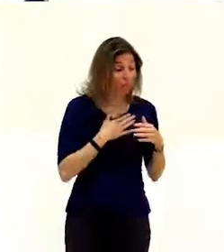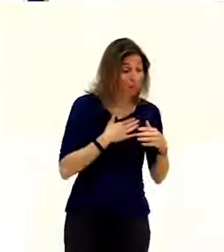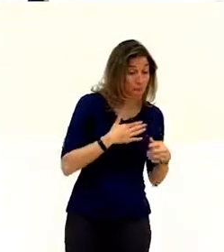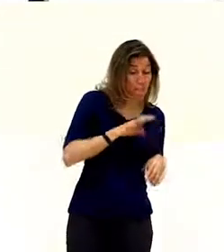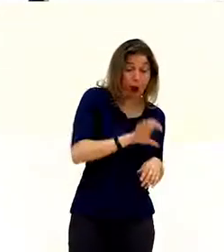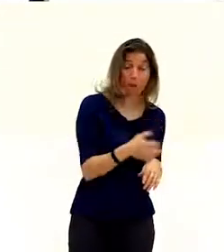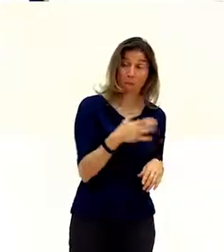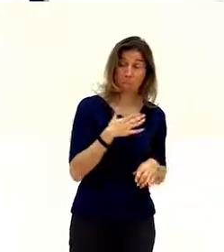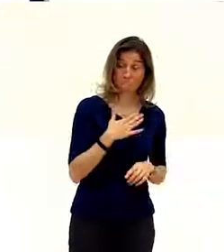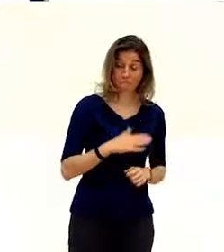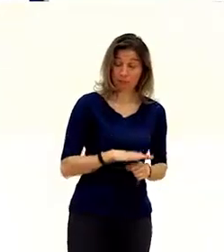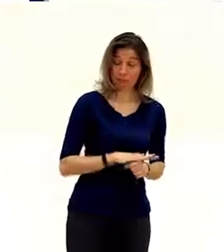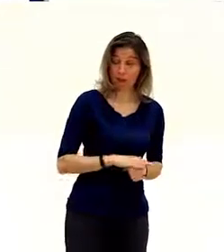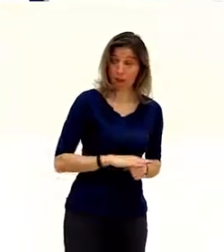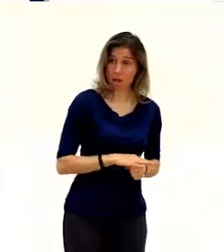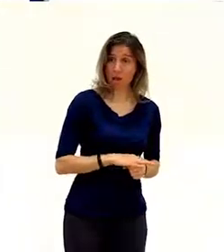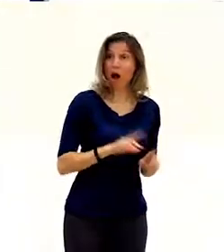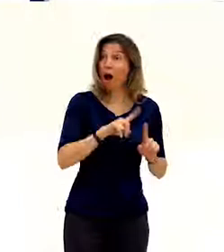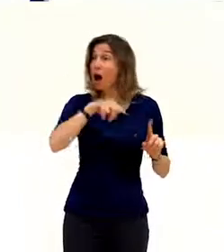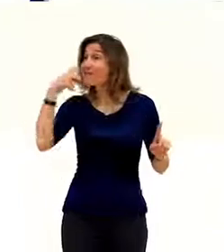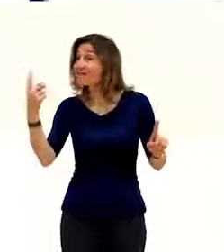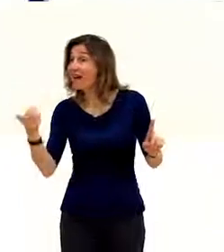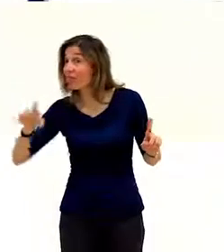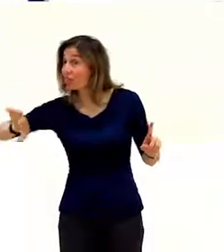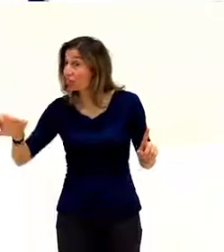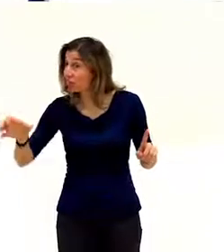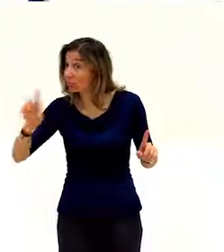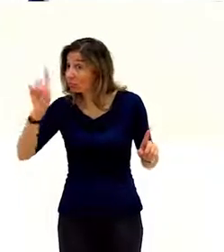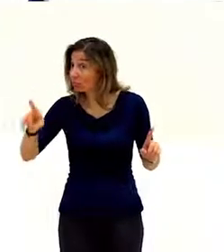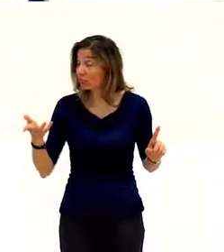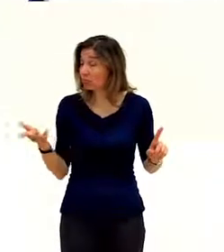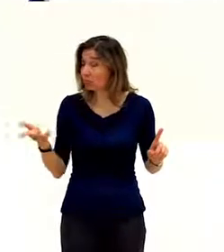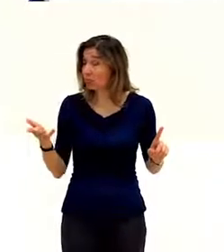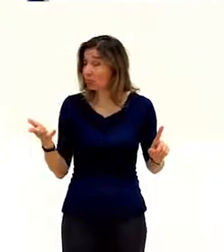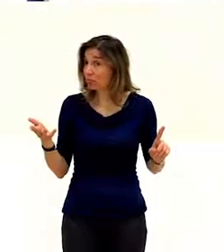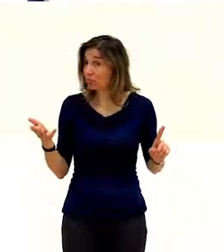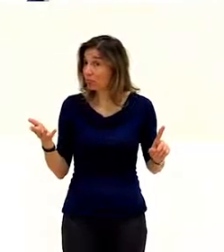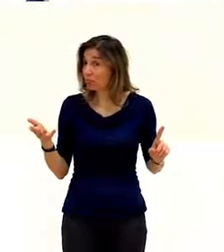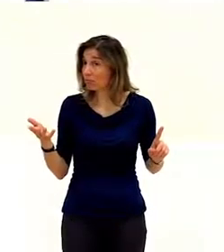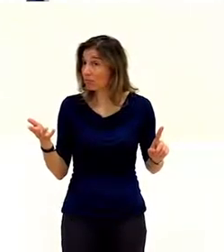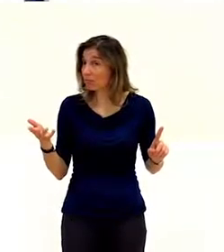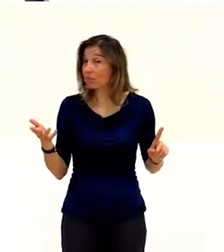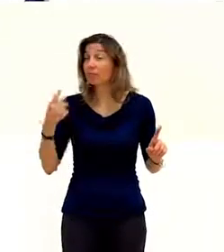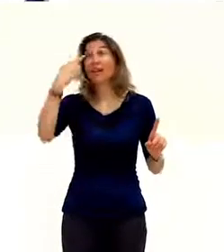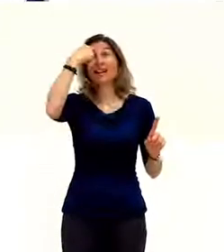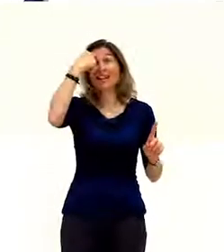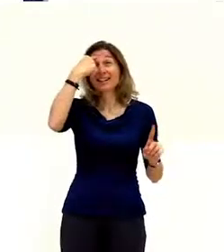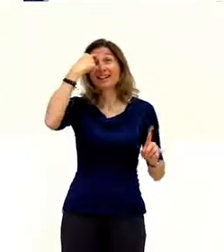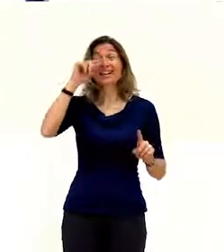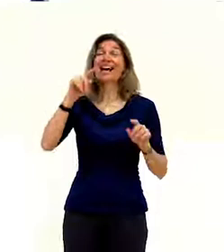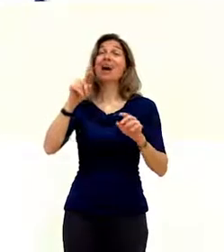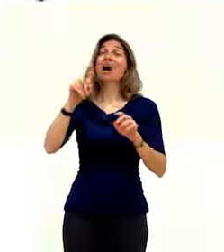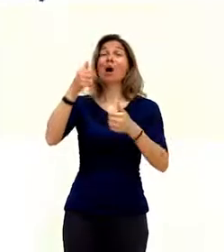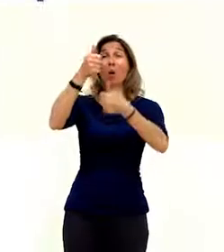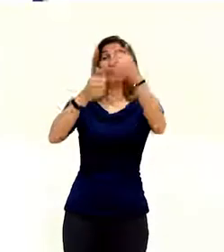your municipality, people from another member state. If you enshrine the principle of competition, you